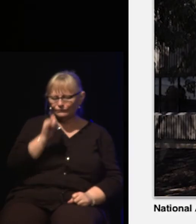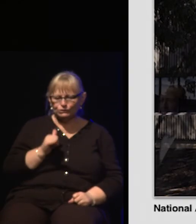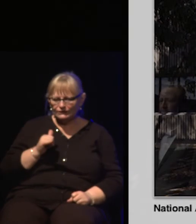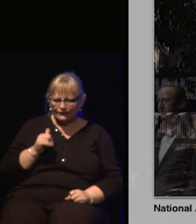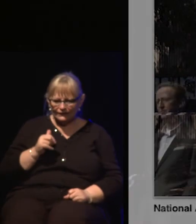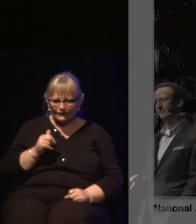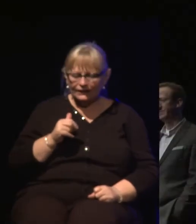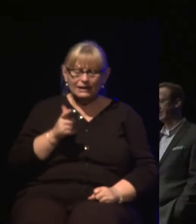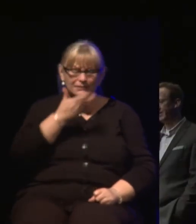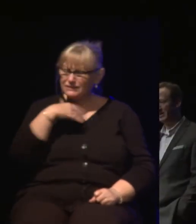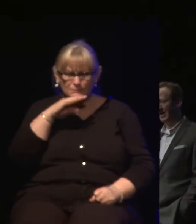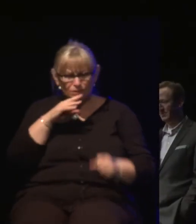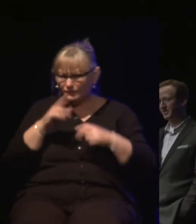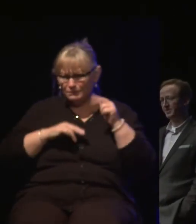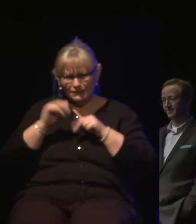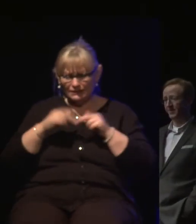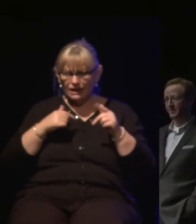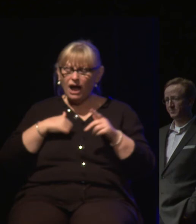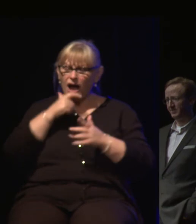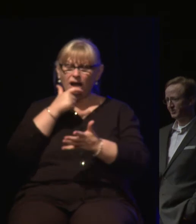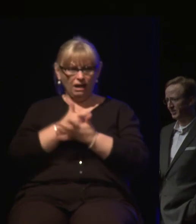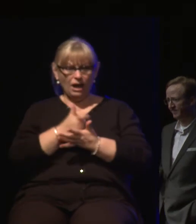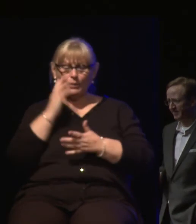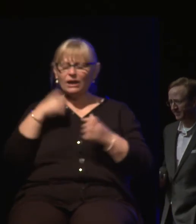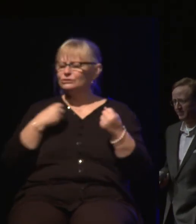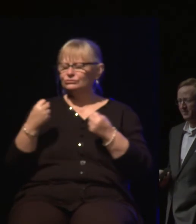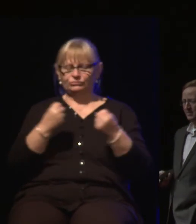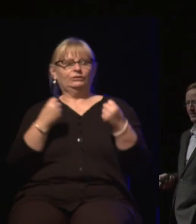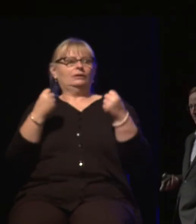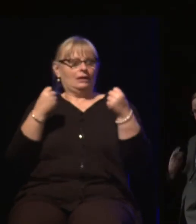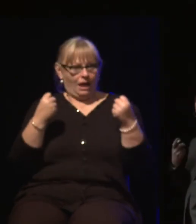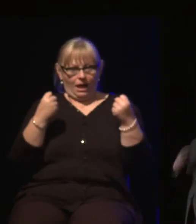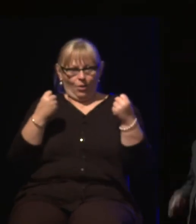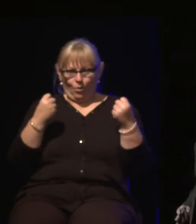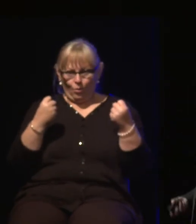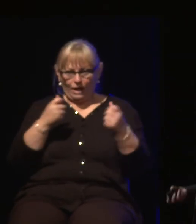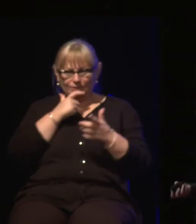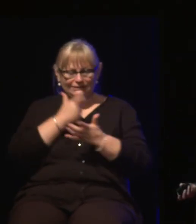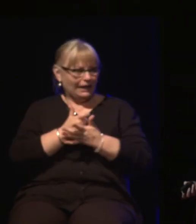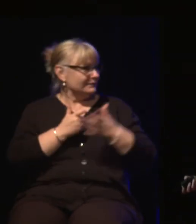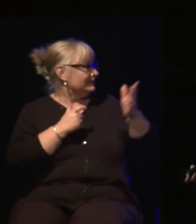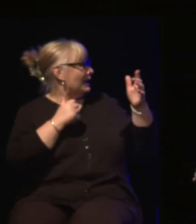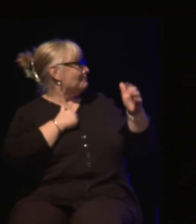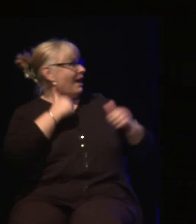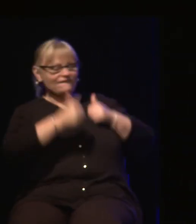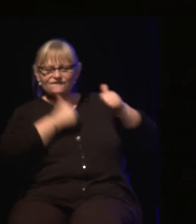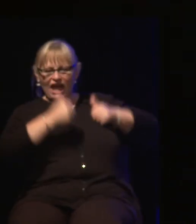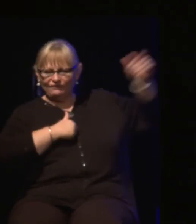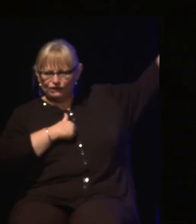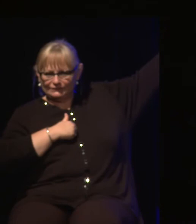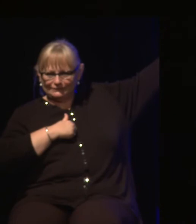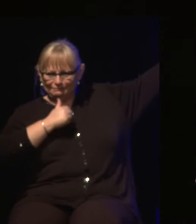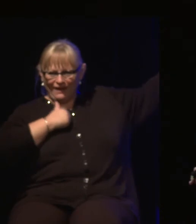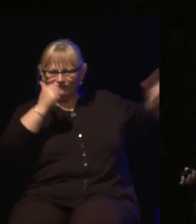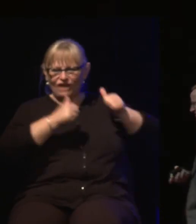unfortunately. But it's a beautiful building. I was stunned to find this when I was just driving around. My favorite building is this is in Woden, the